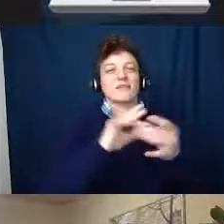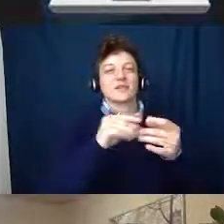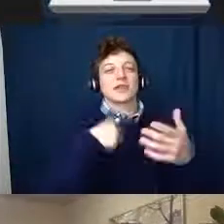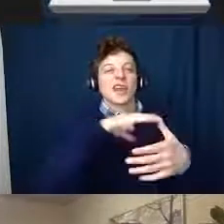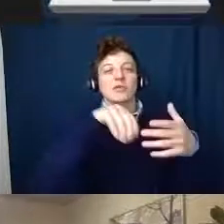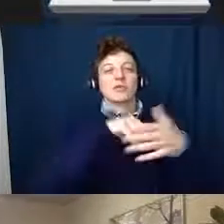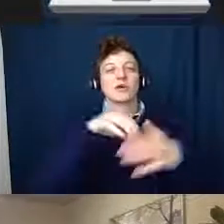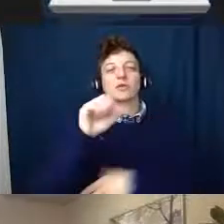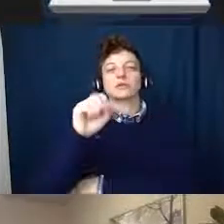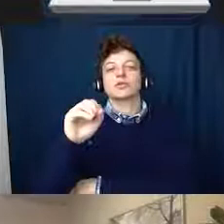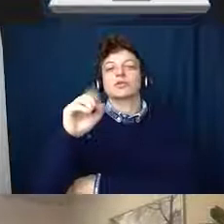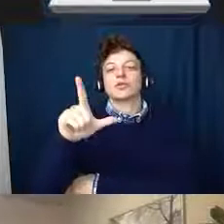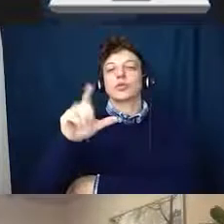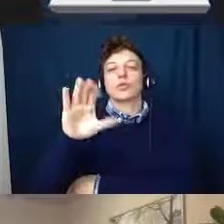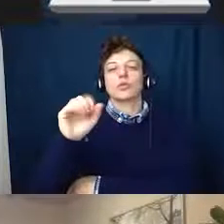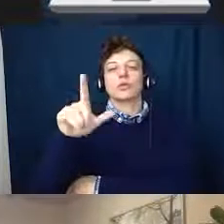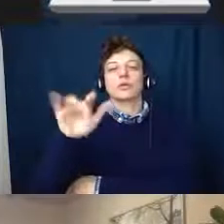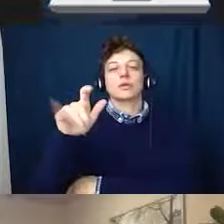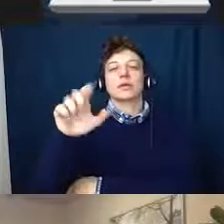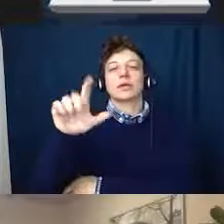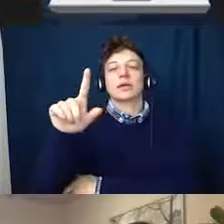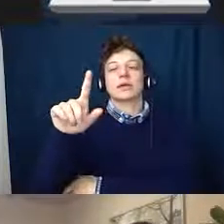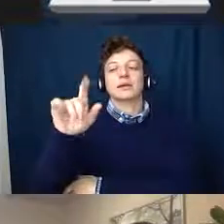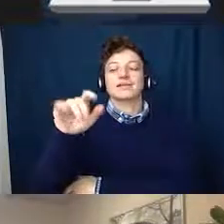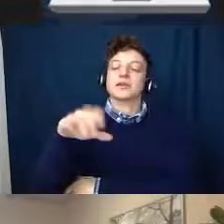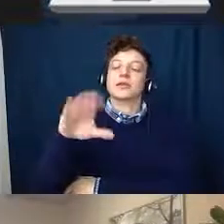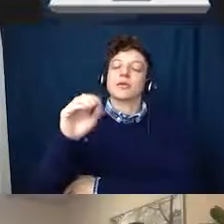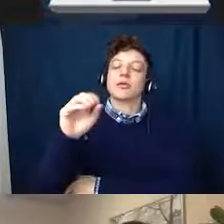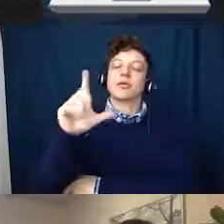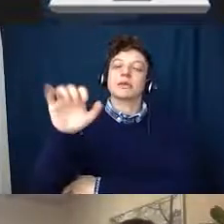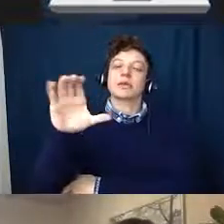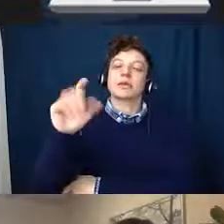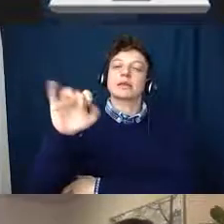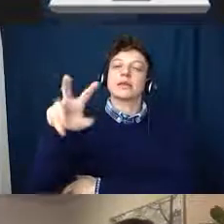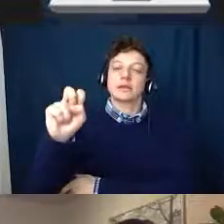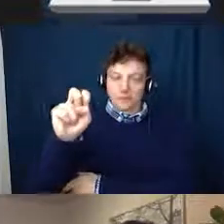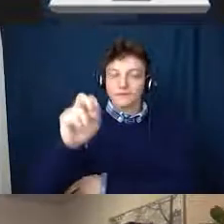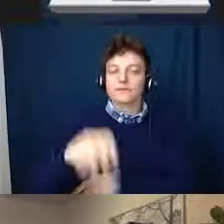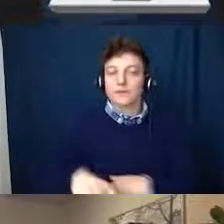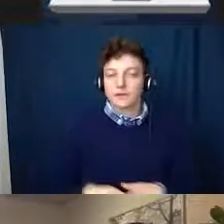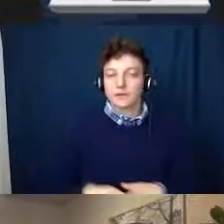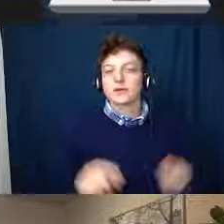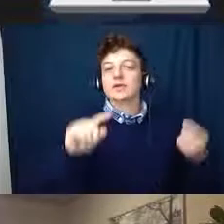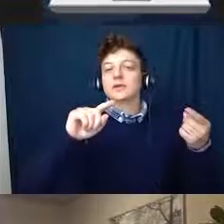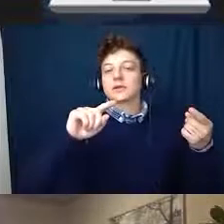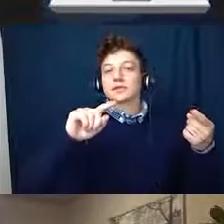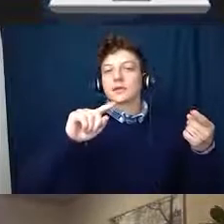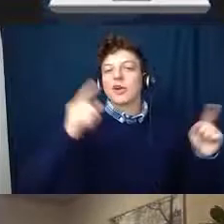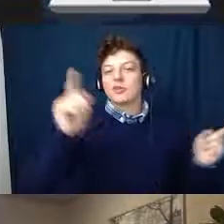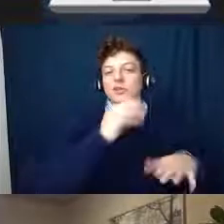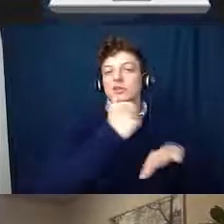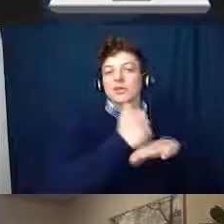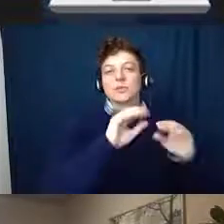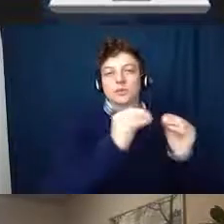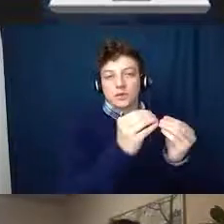Collective, and Soul Collective is a Philly-based harm reduction organization. It's run by a group